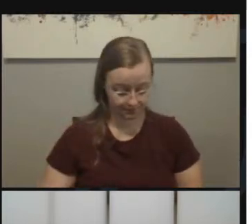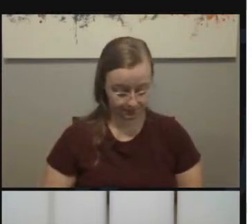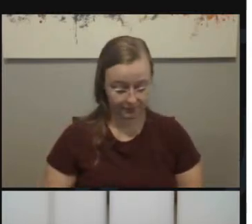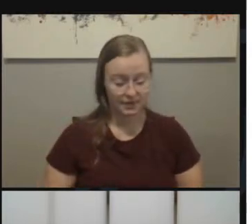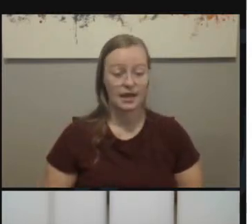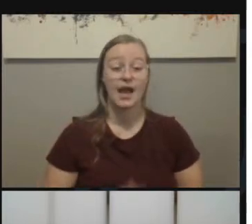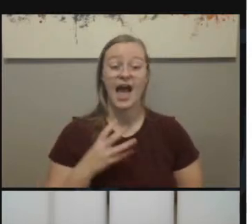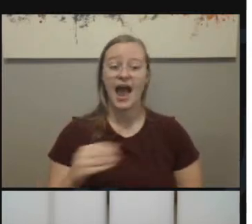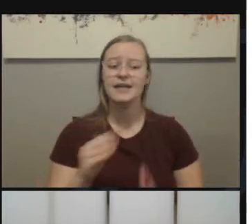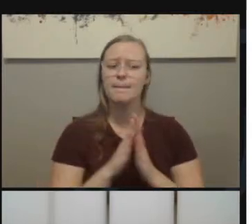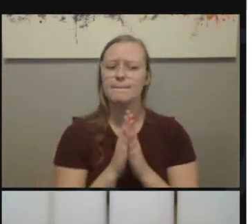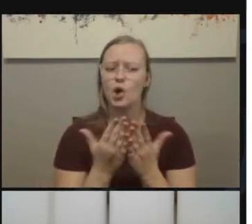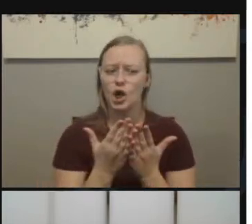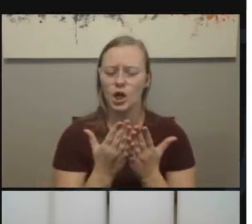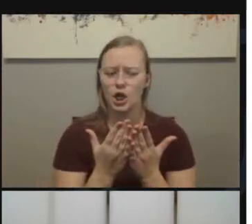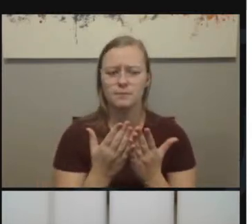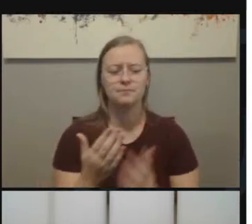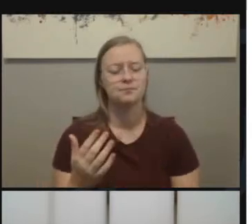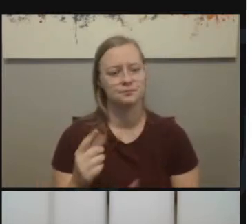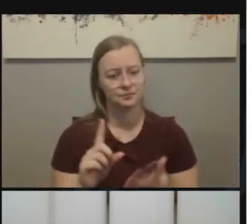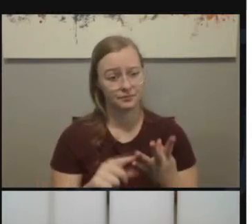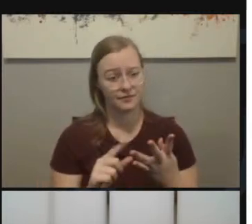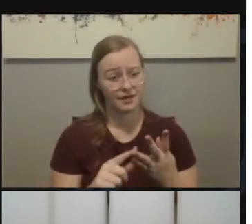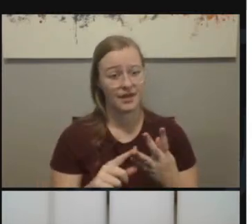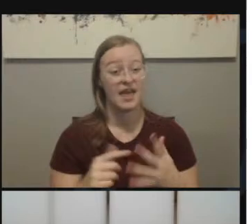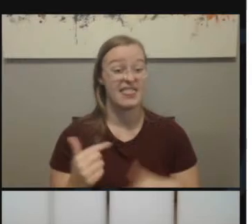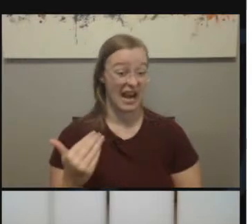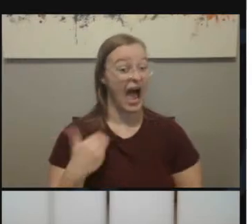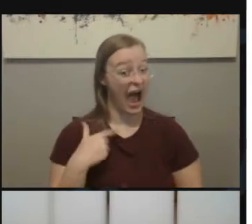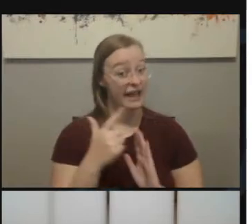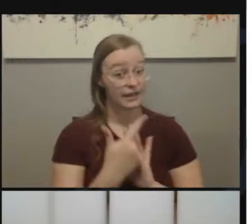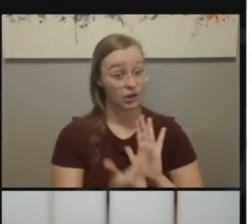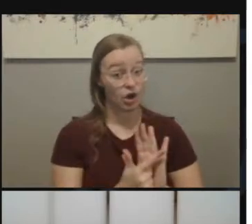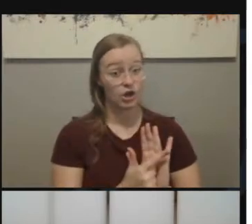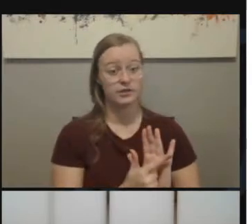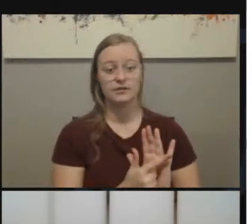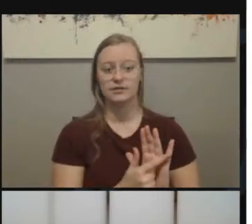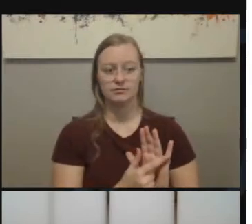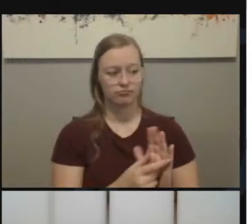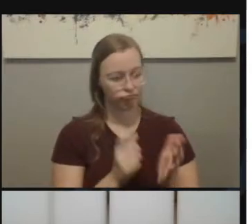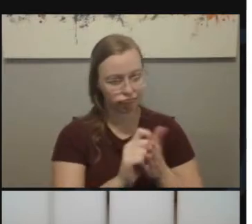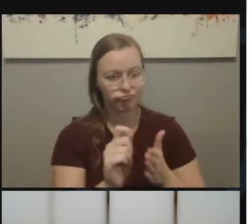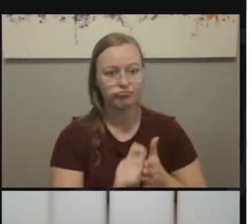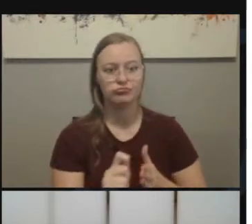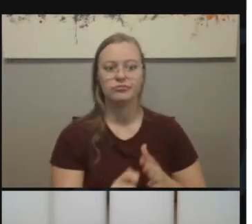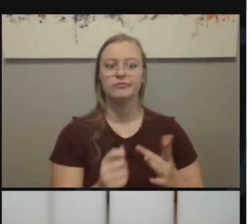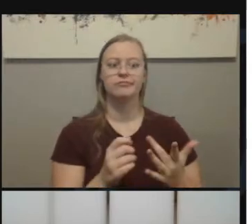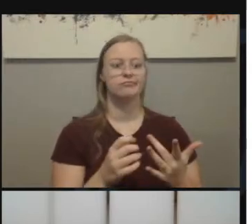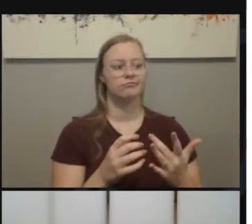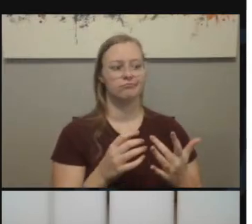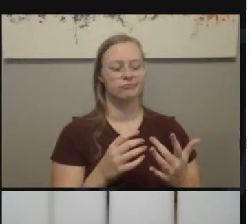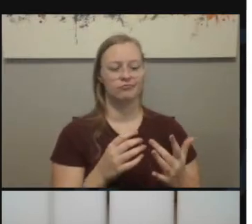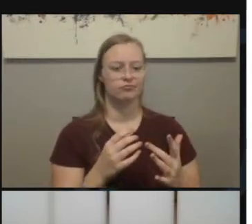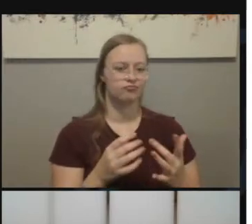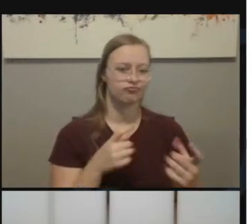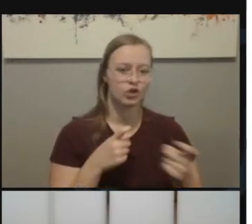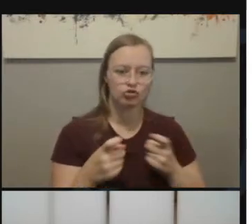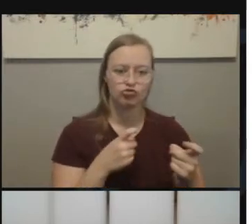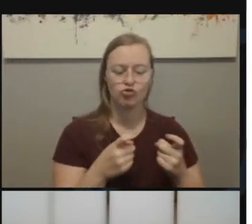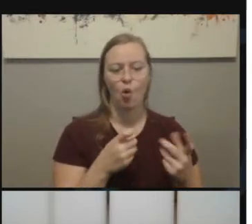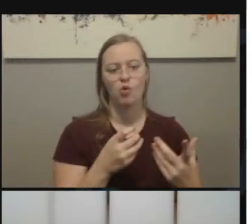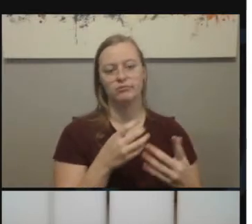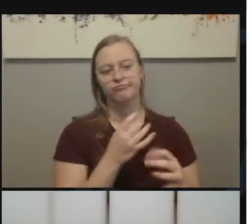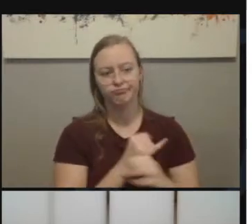book that contained the very laws that regulated the institution of slavery. The North